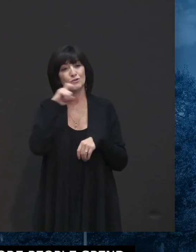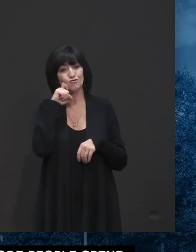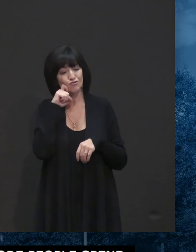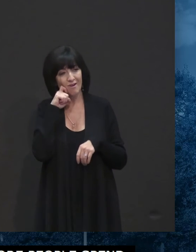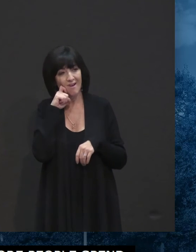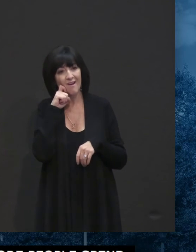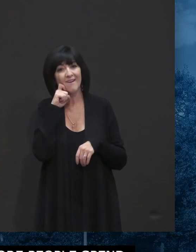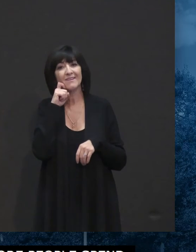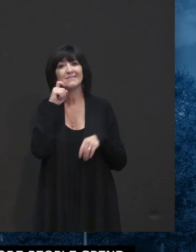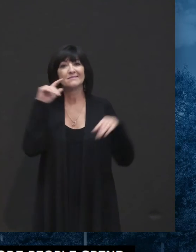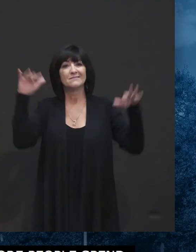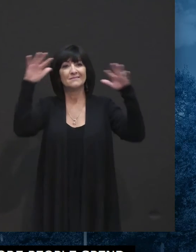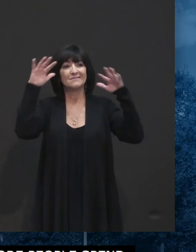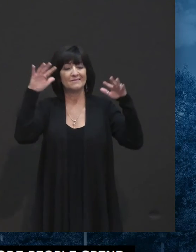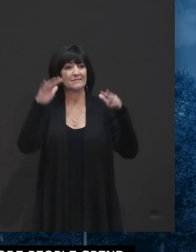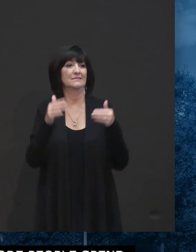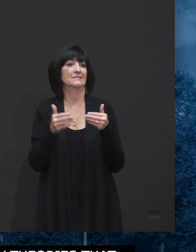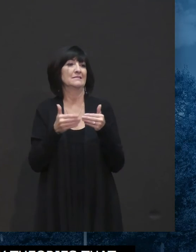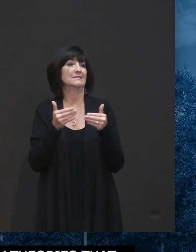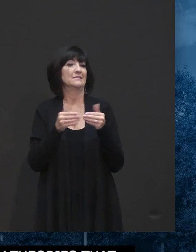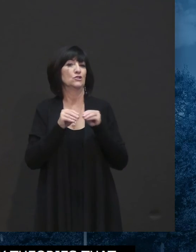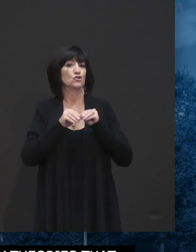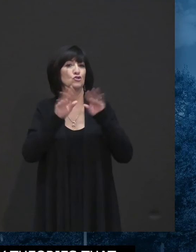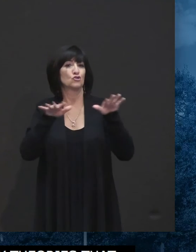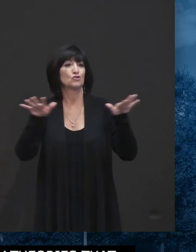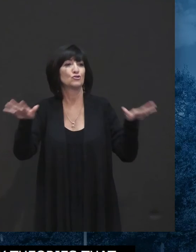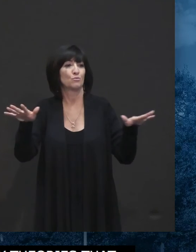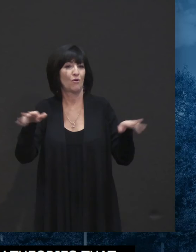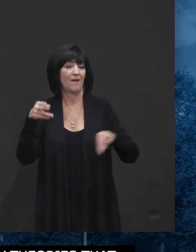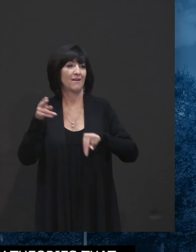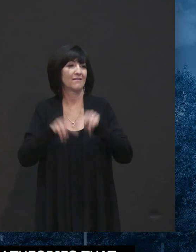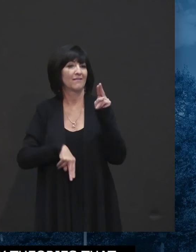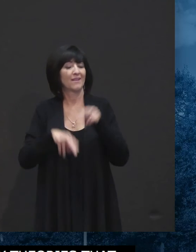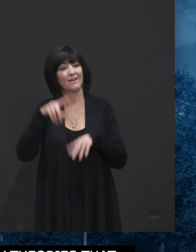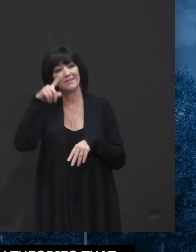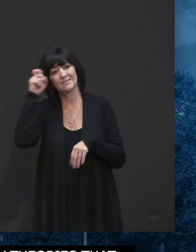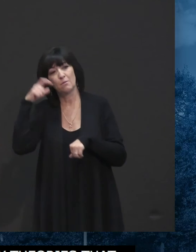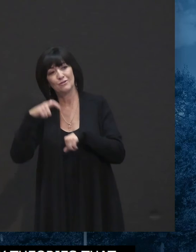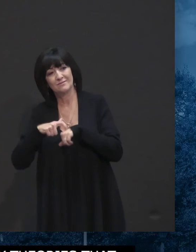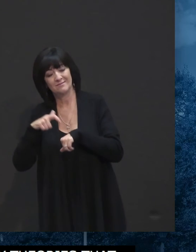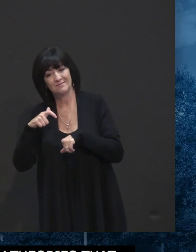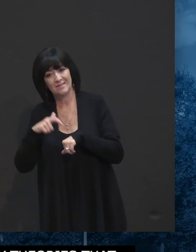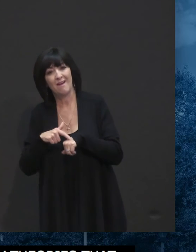to spread the vesicles more easily, but we